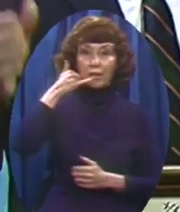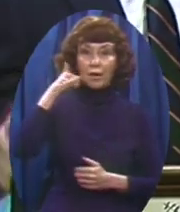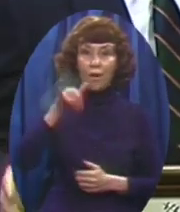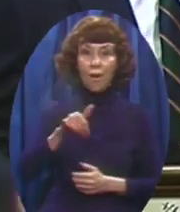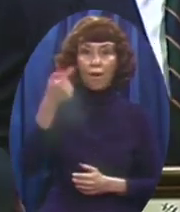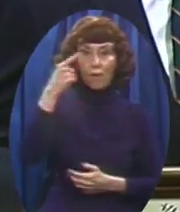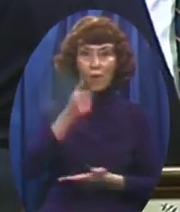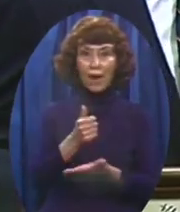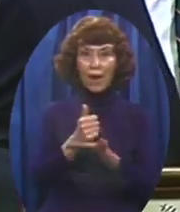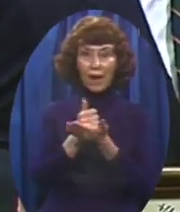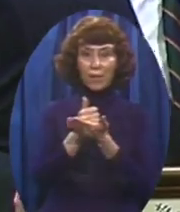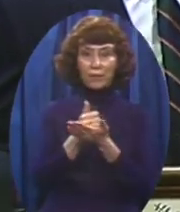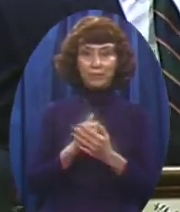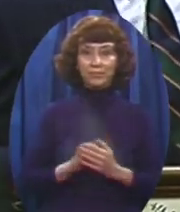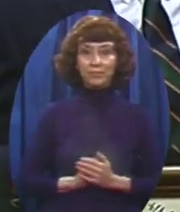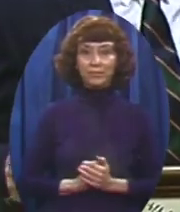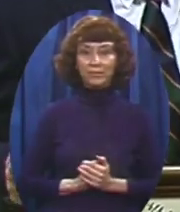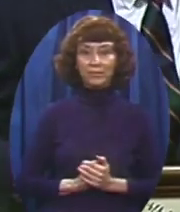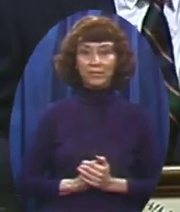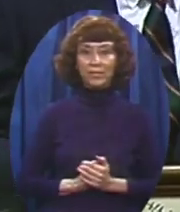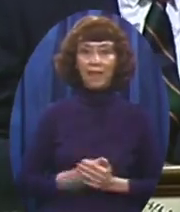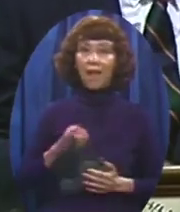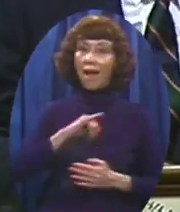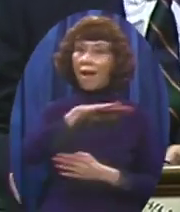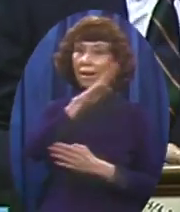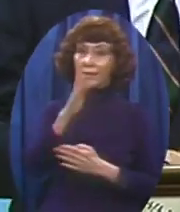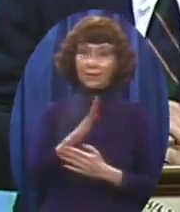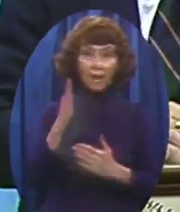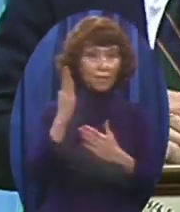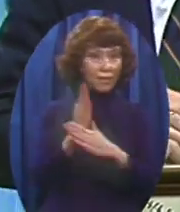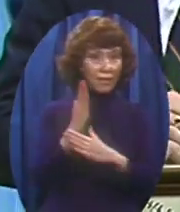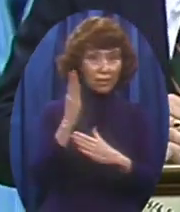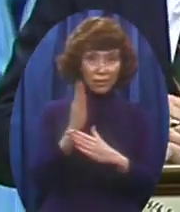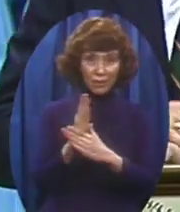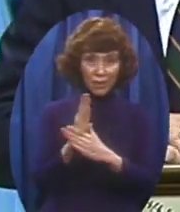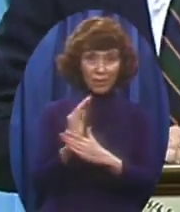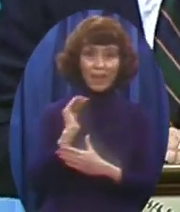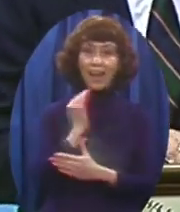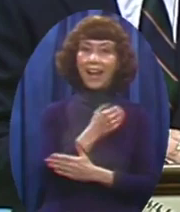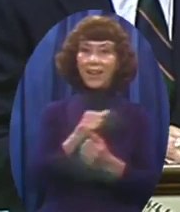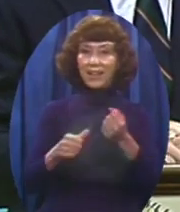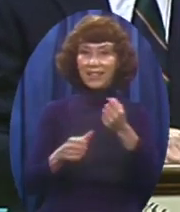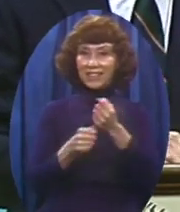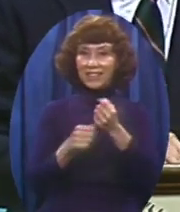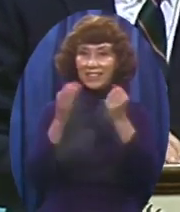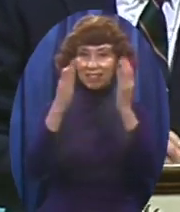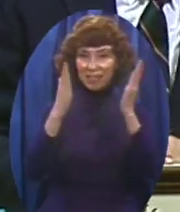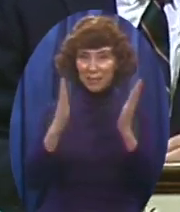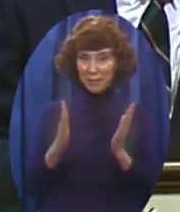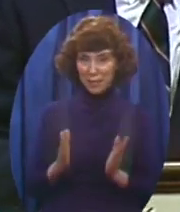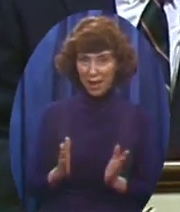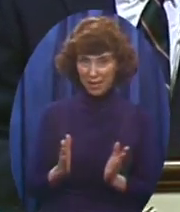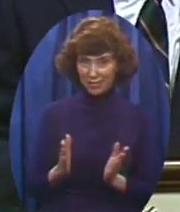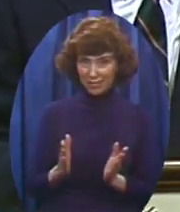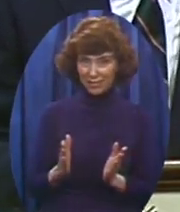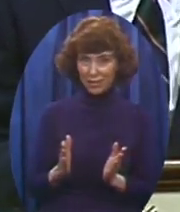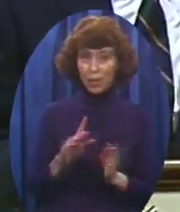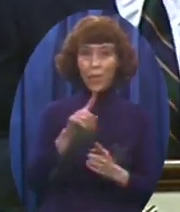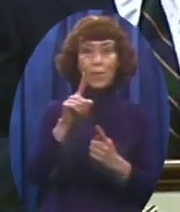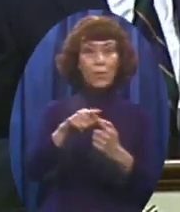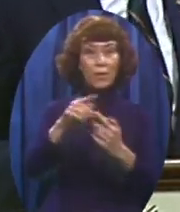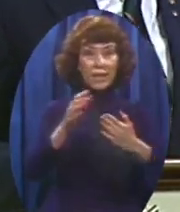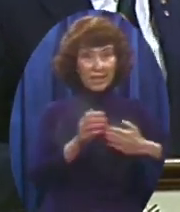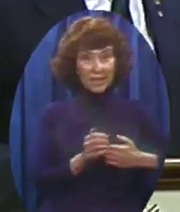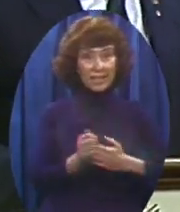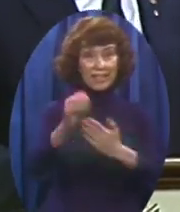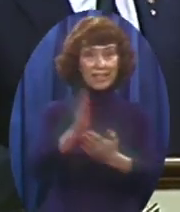Seldom interrupt our co-pastor Jim Moon when he's leading a congregational song, but I think I can do it today because I want you to sing that